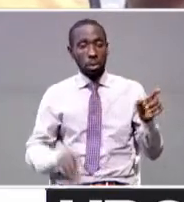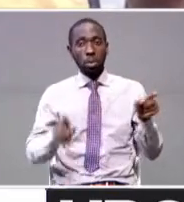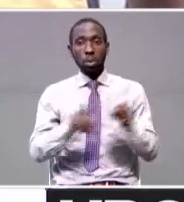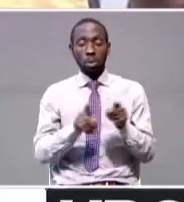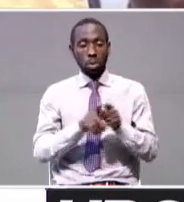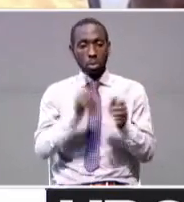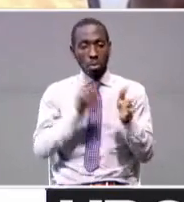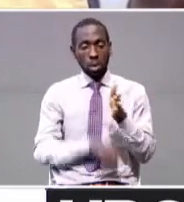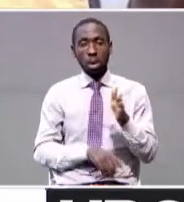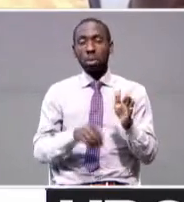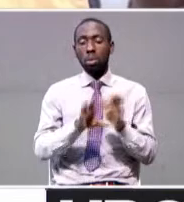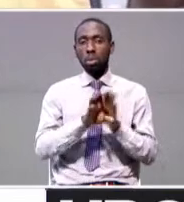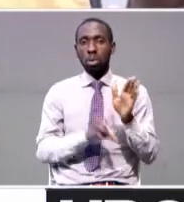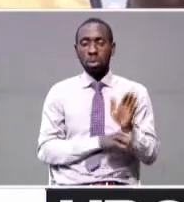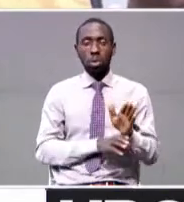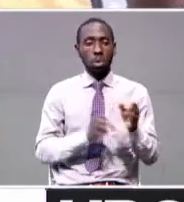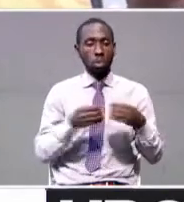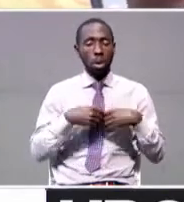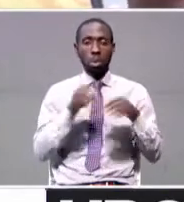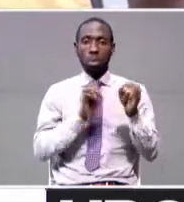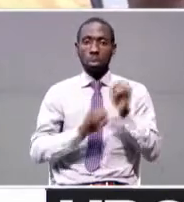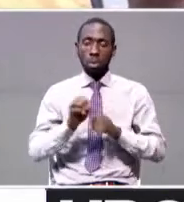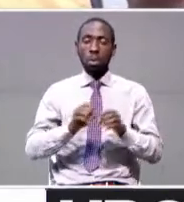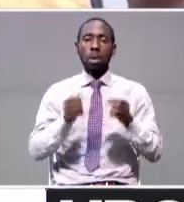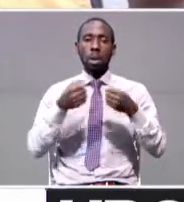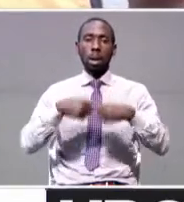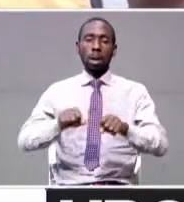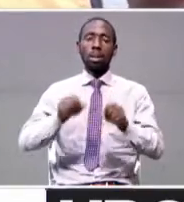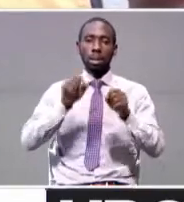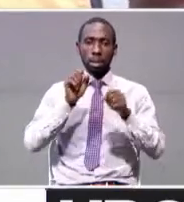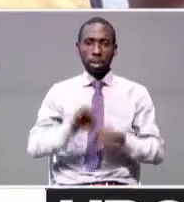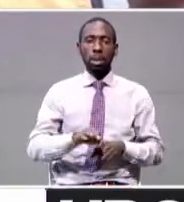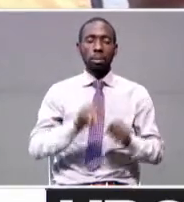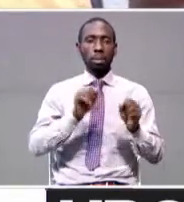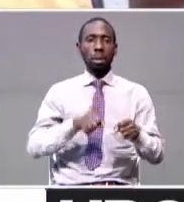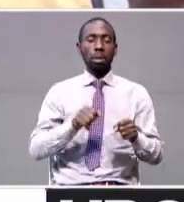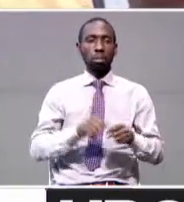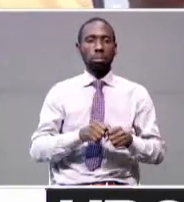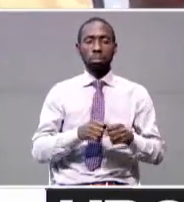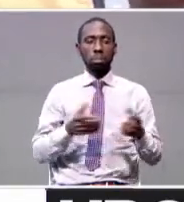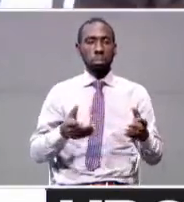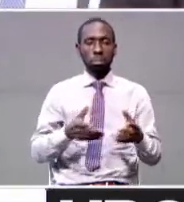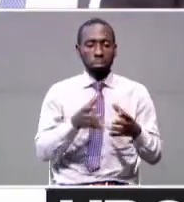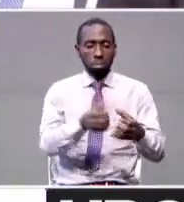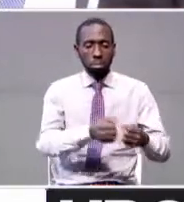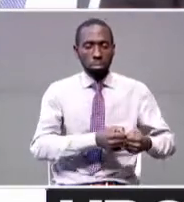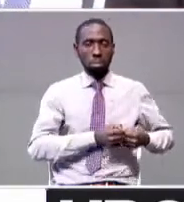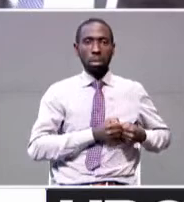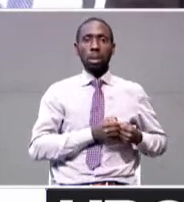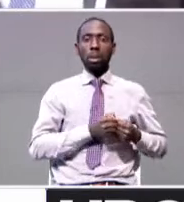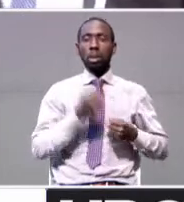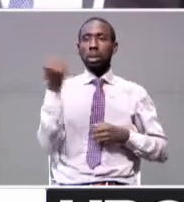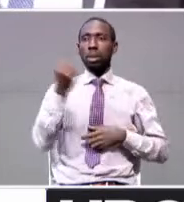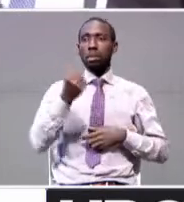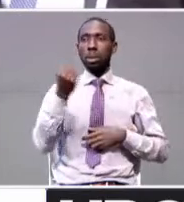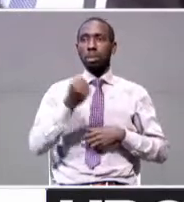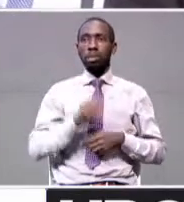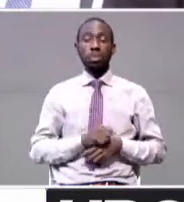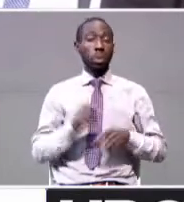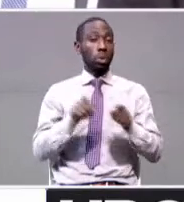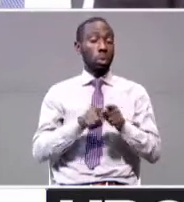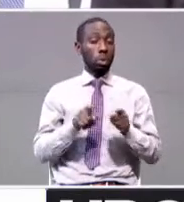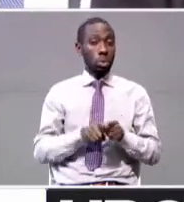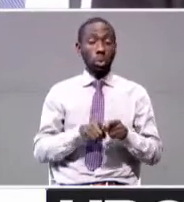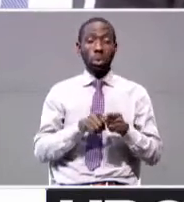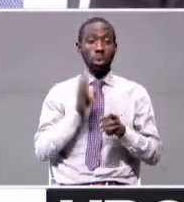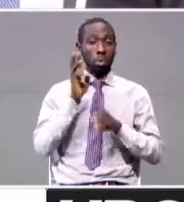ebitatuweebwa ssemateeka tugenda kubikola bwe bibanga bye bitusobozesa okununula ekibiina kya Democratic Party. Wano bennyamidde n'emivuyo egyetobese